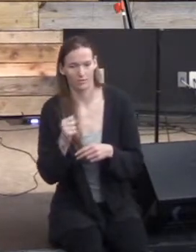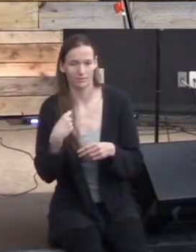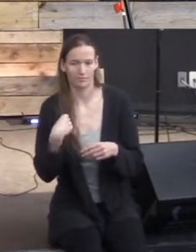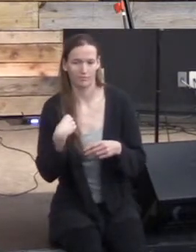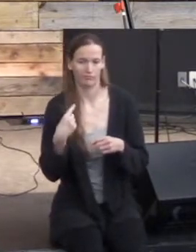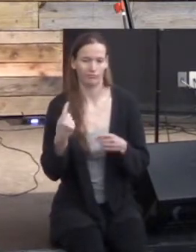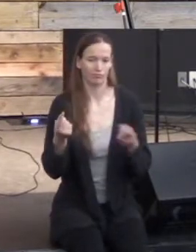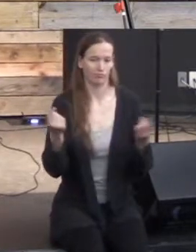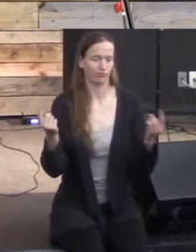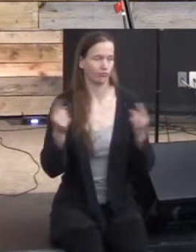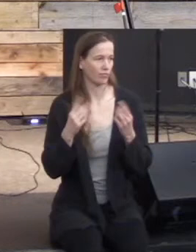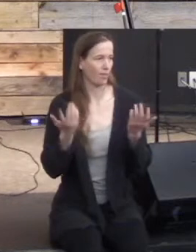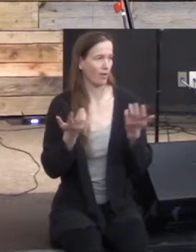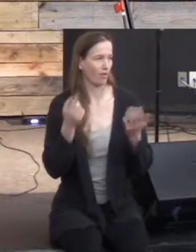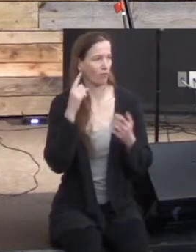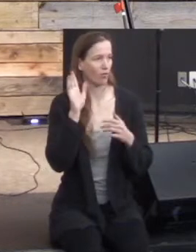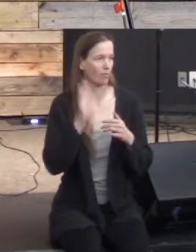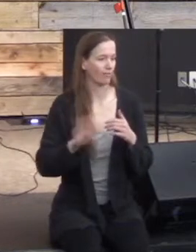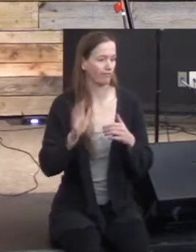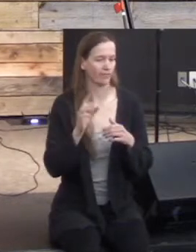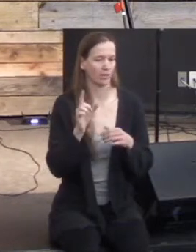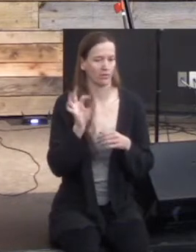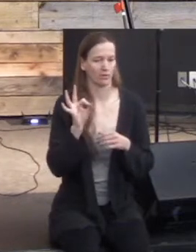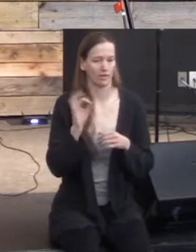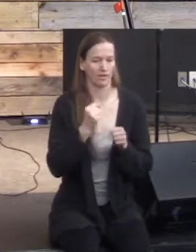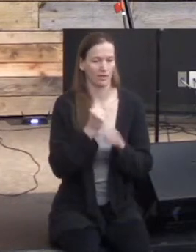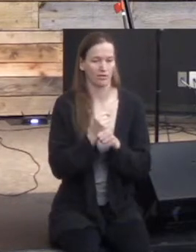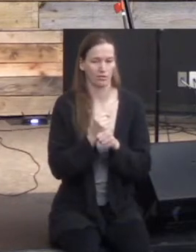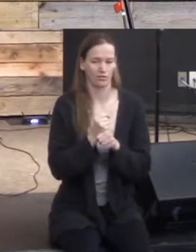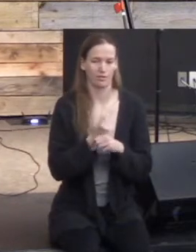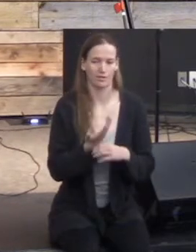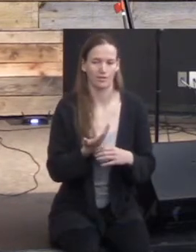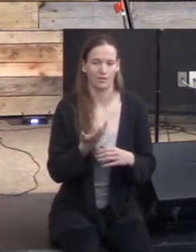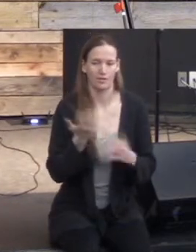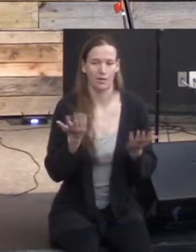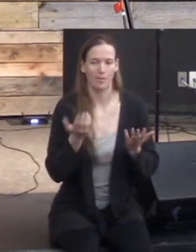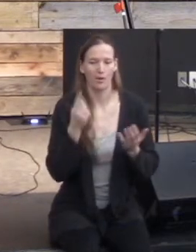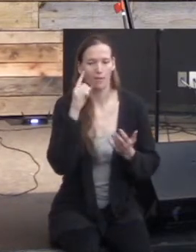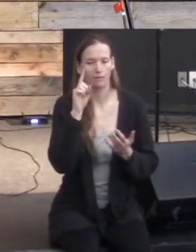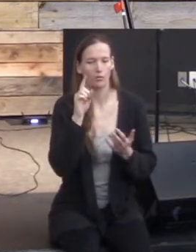So, and I'm here today to give the communion speech.